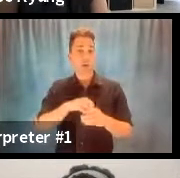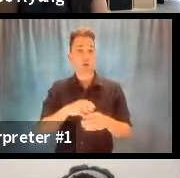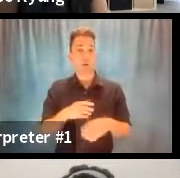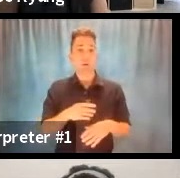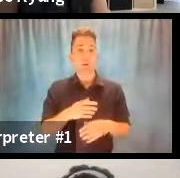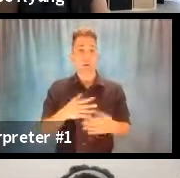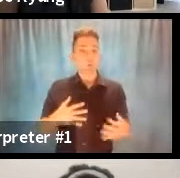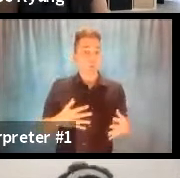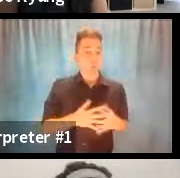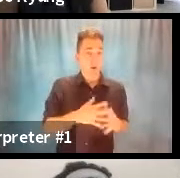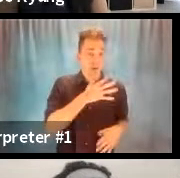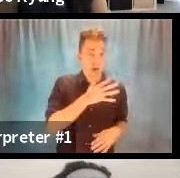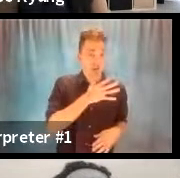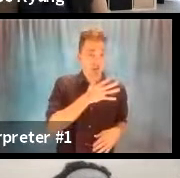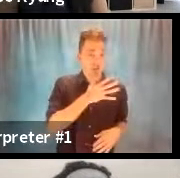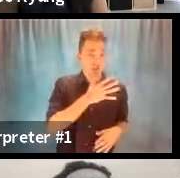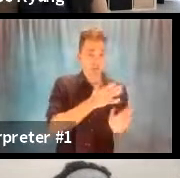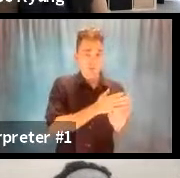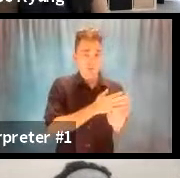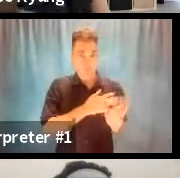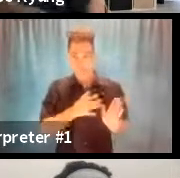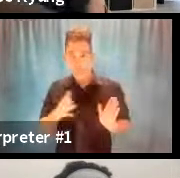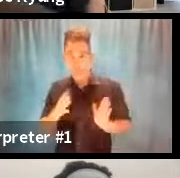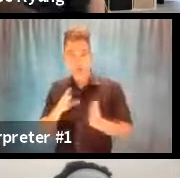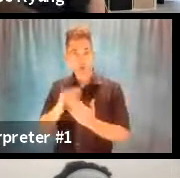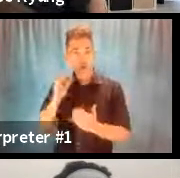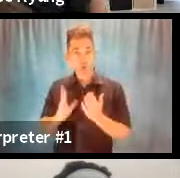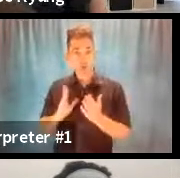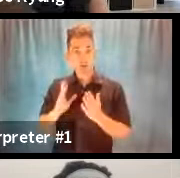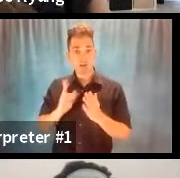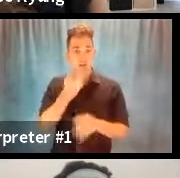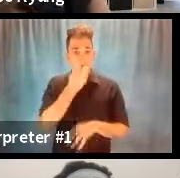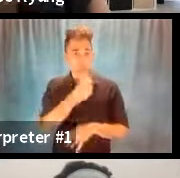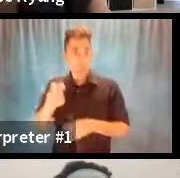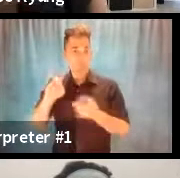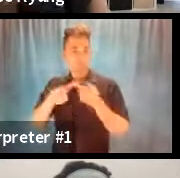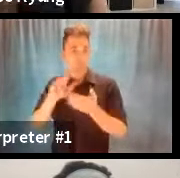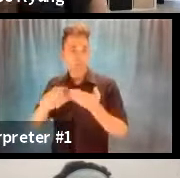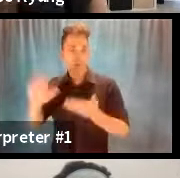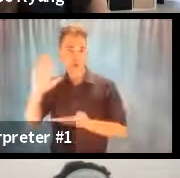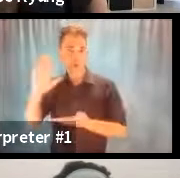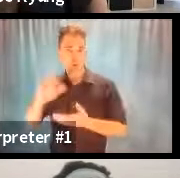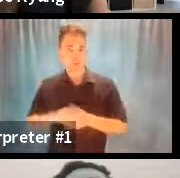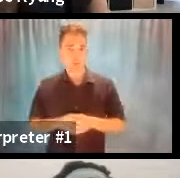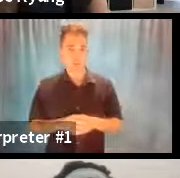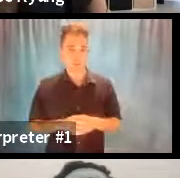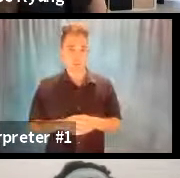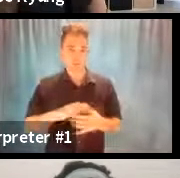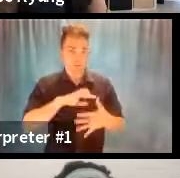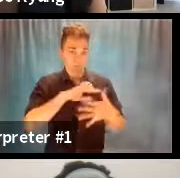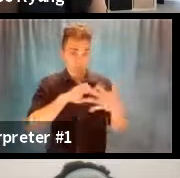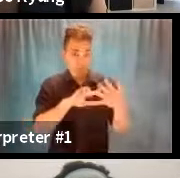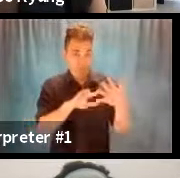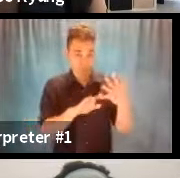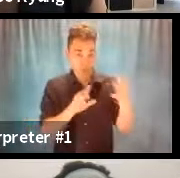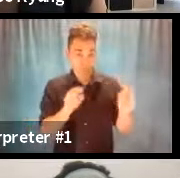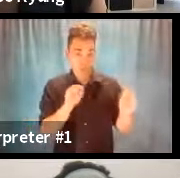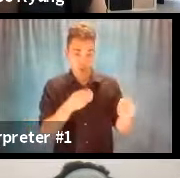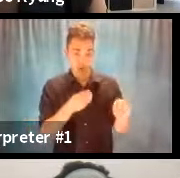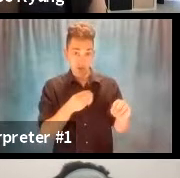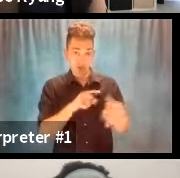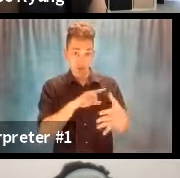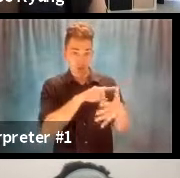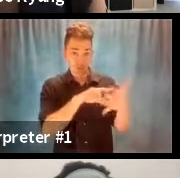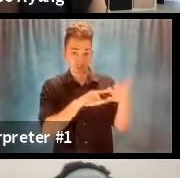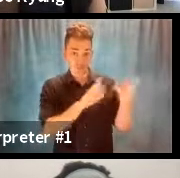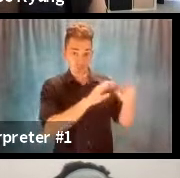college. And the 5 organizations have been in dialogue since about